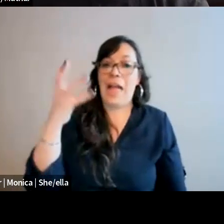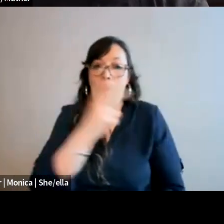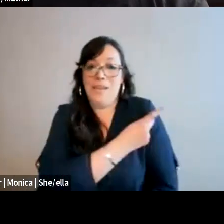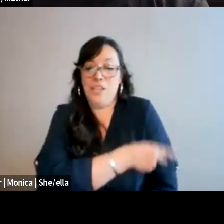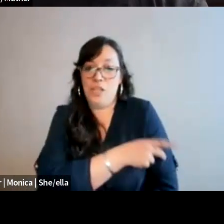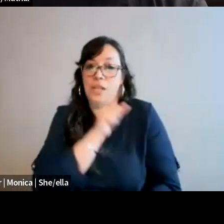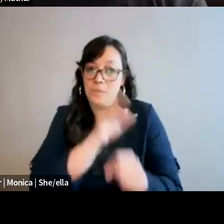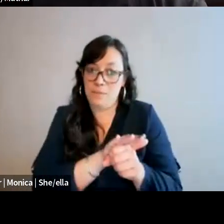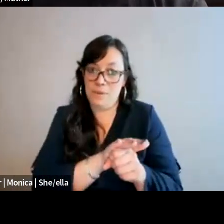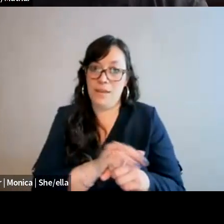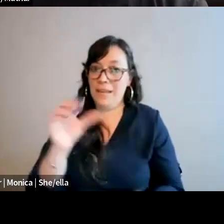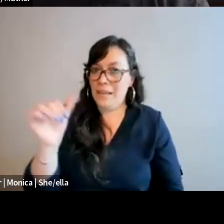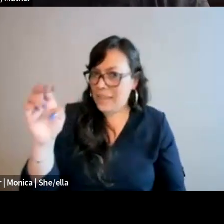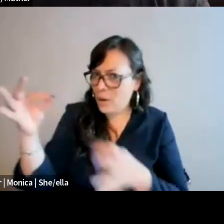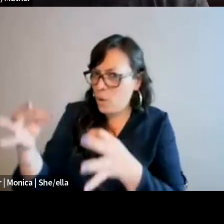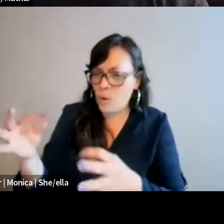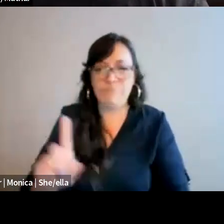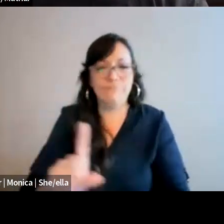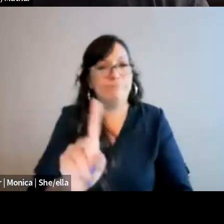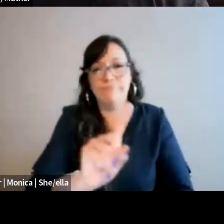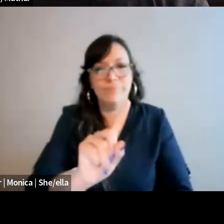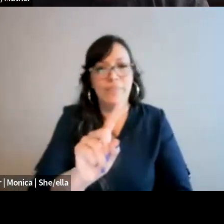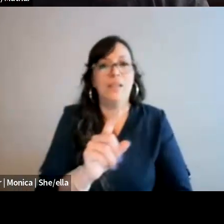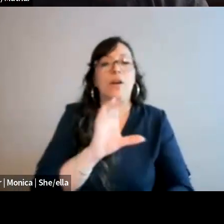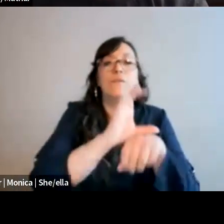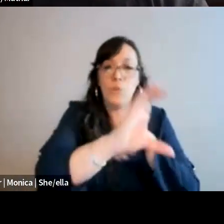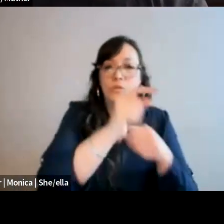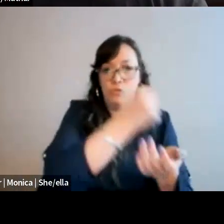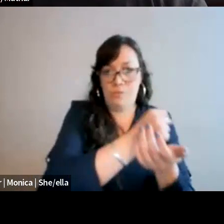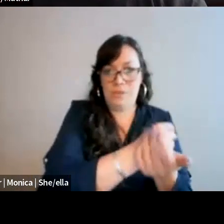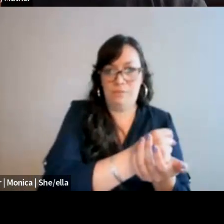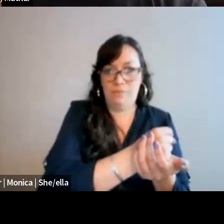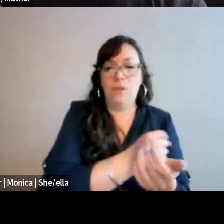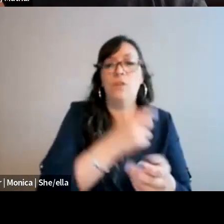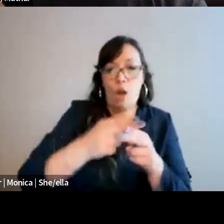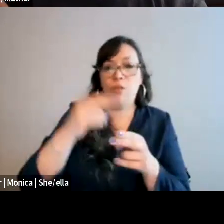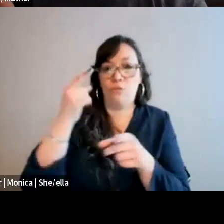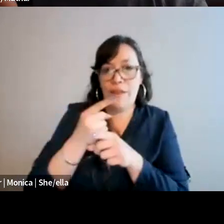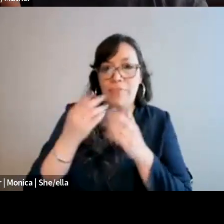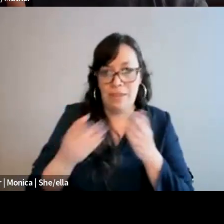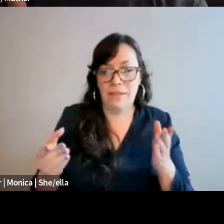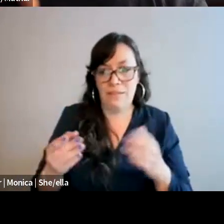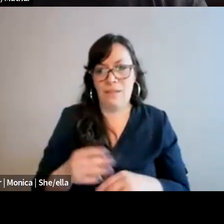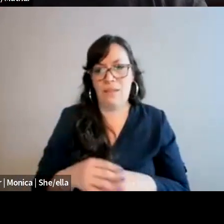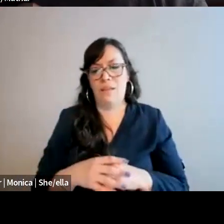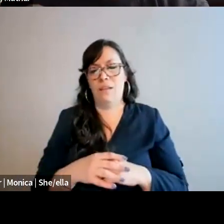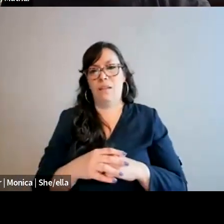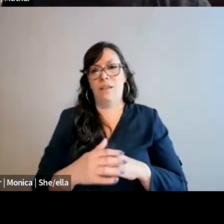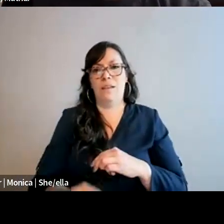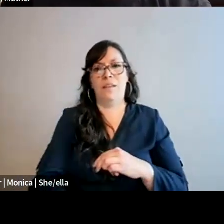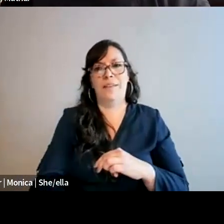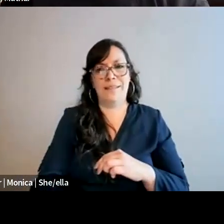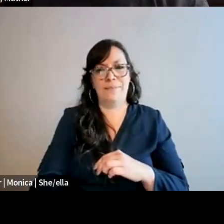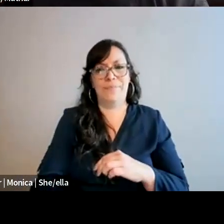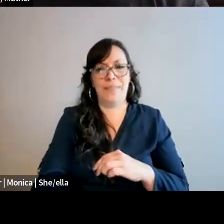care court, correct them and say, well, it's actually forced treatment. You know, these are the things that start